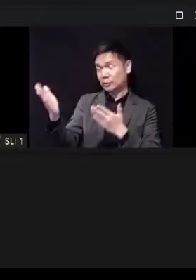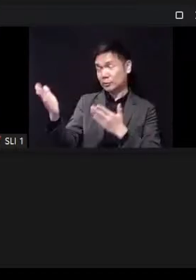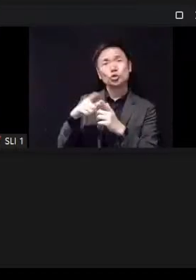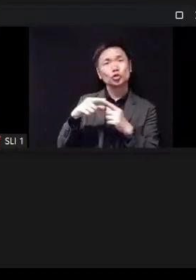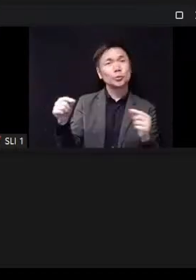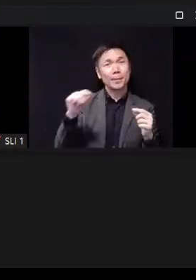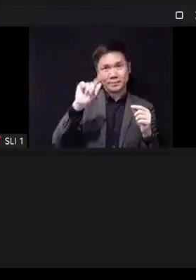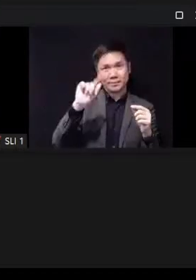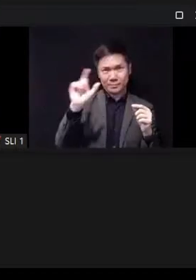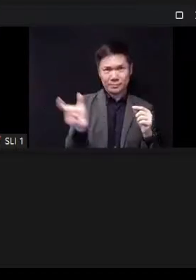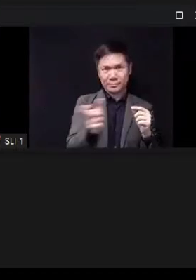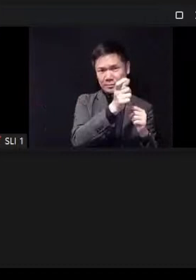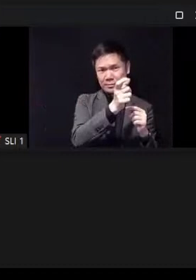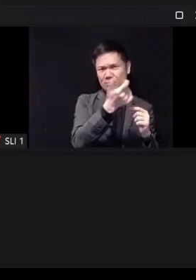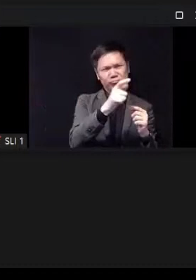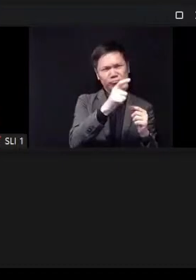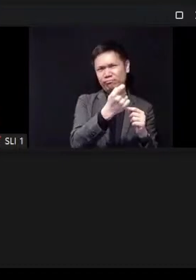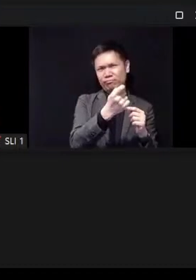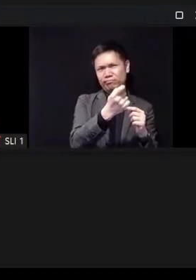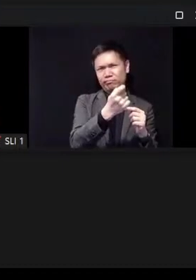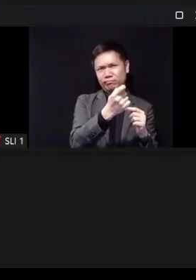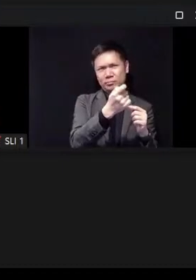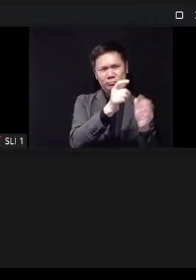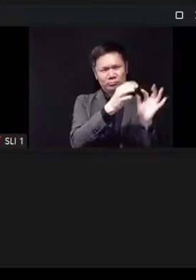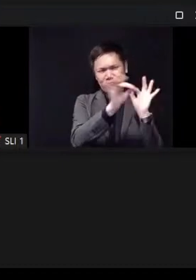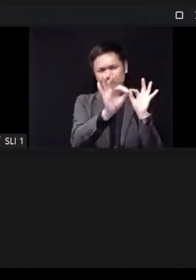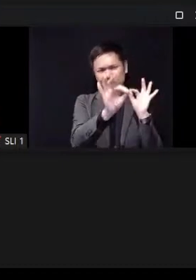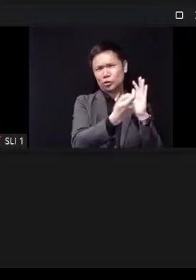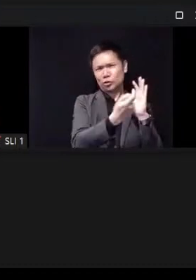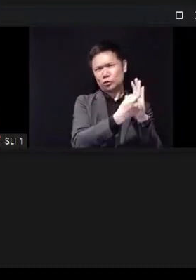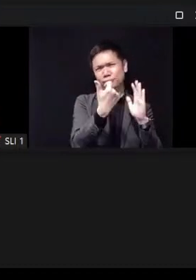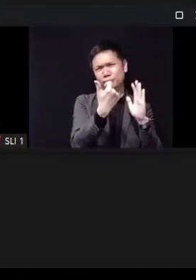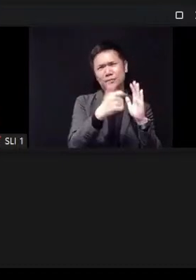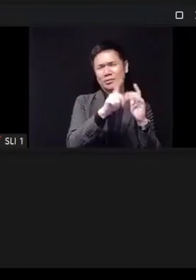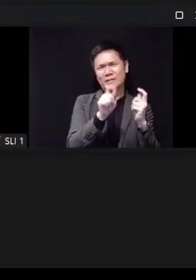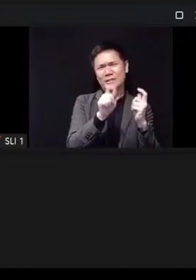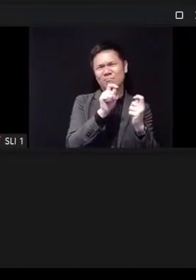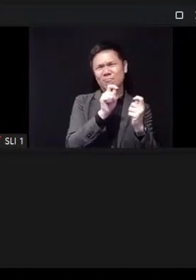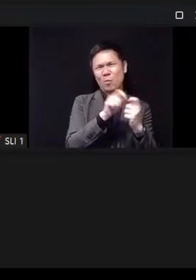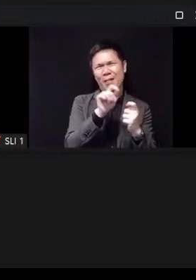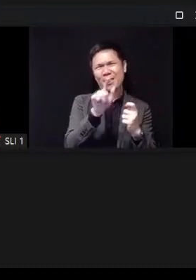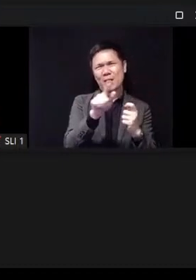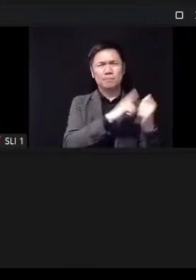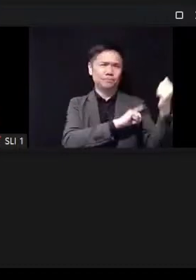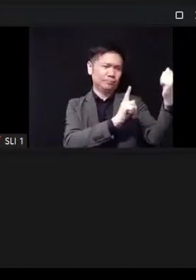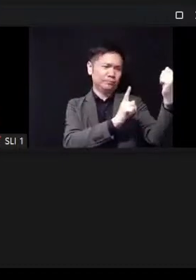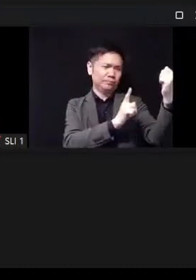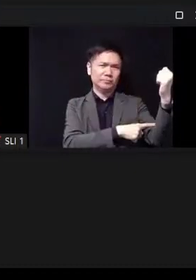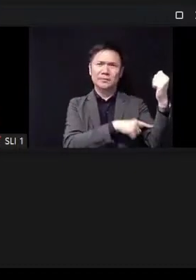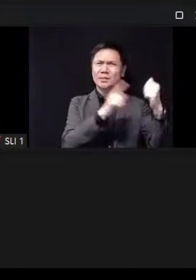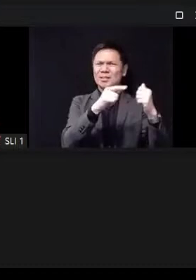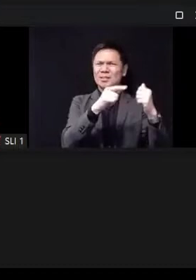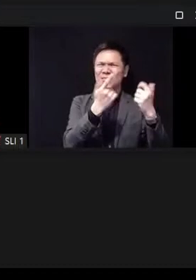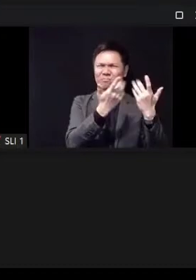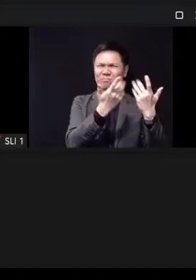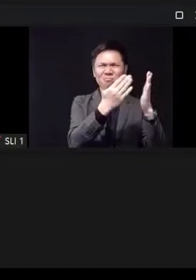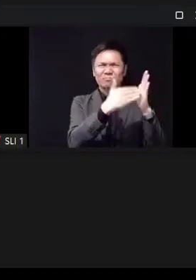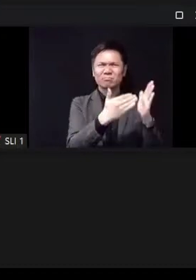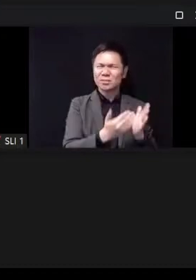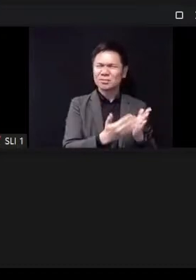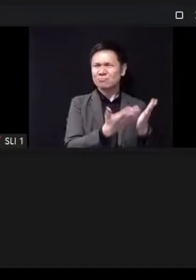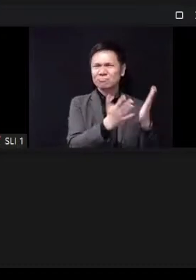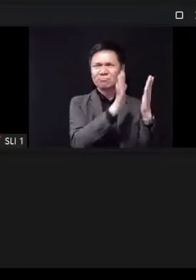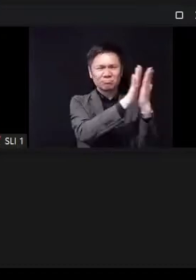Japan edited would be actually to delete the whole phrase within their respective mandates. We find that to be duplicative and limiting, and